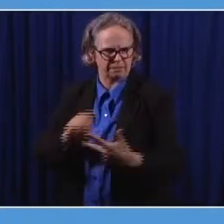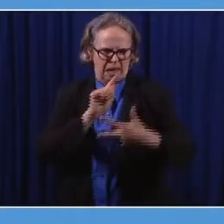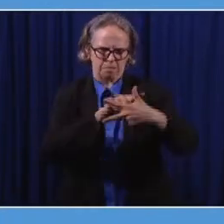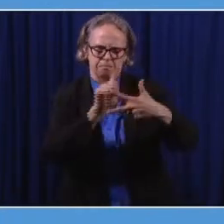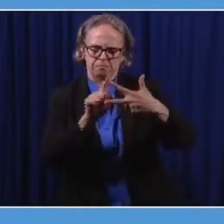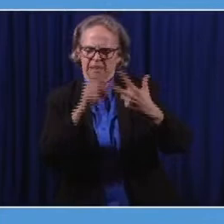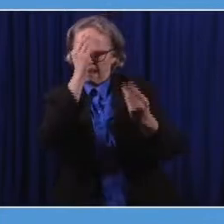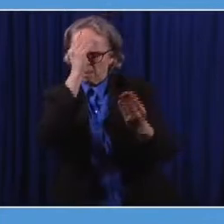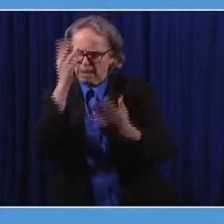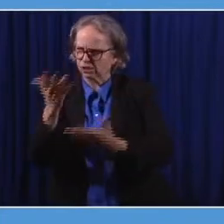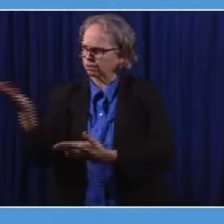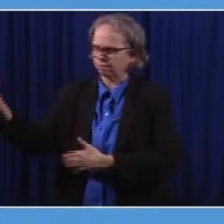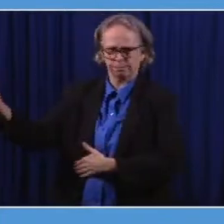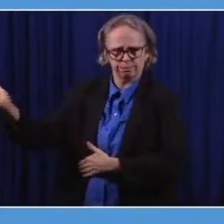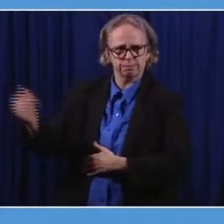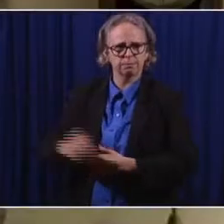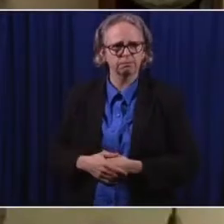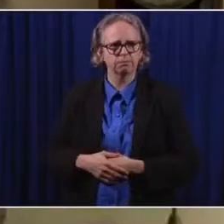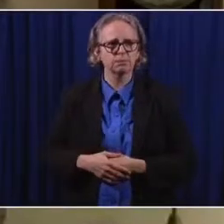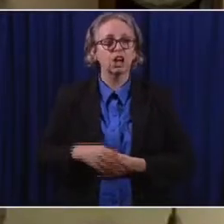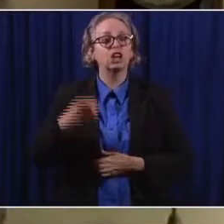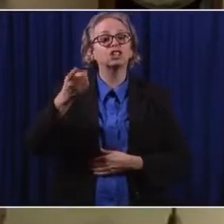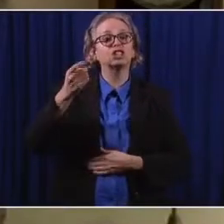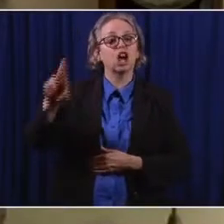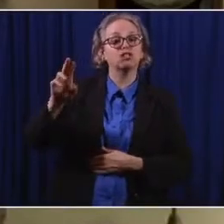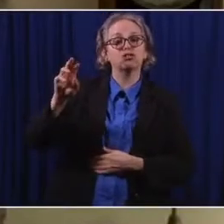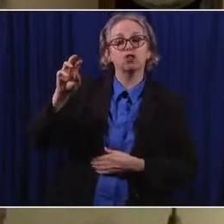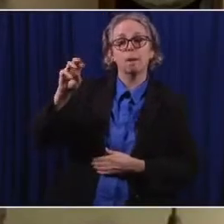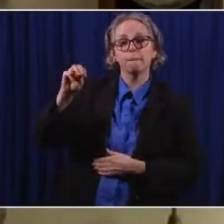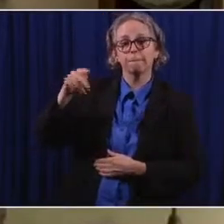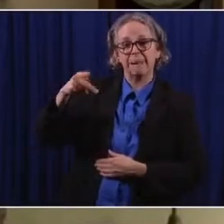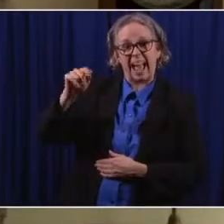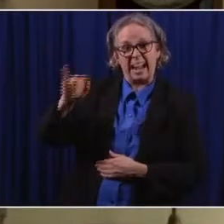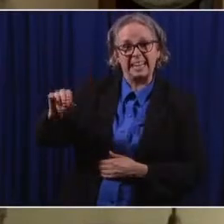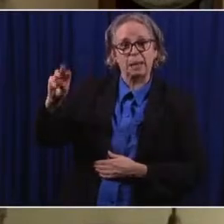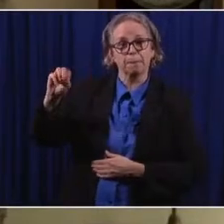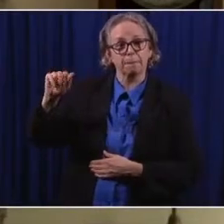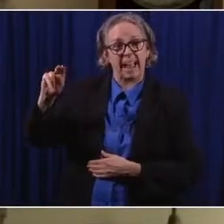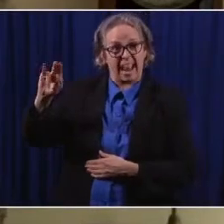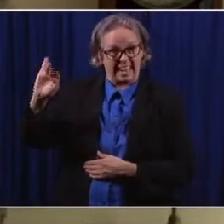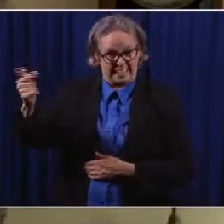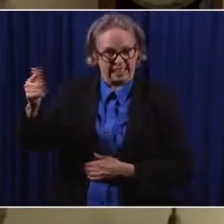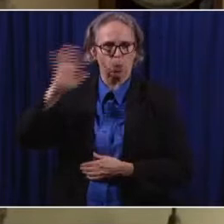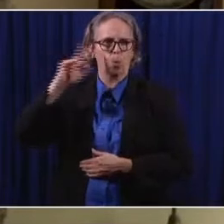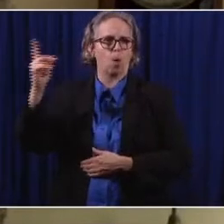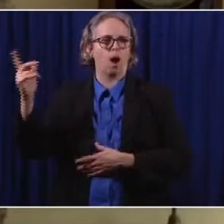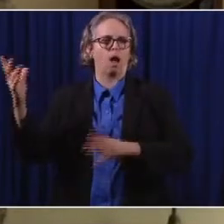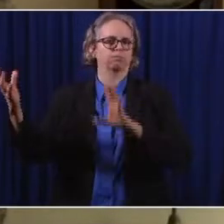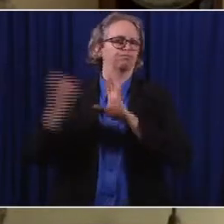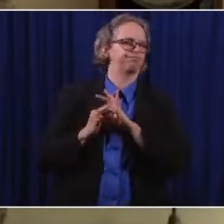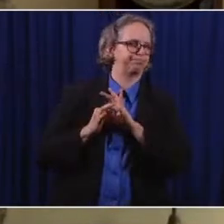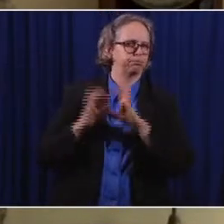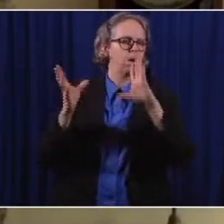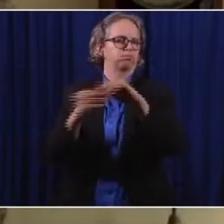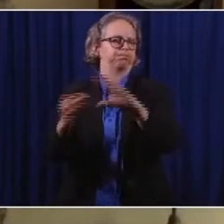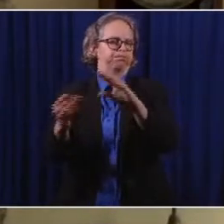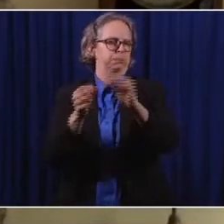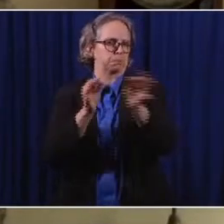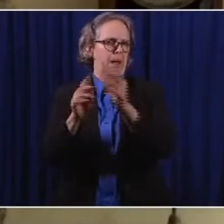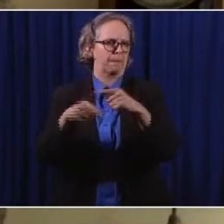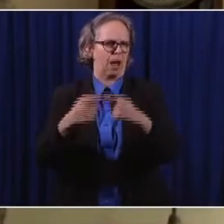Dr. Manning in a moment to kind of, I've asked her to take a look at this, and you've heard from her before in these press